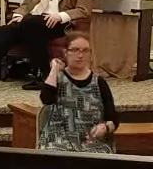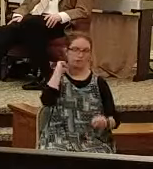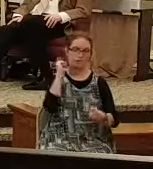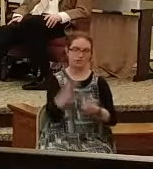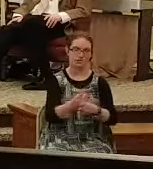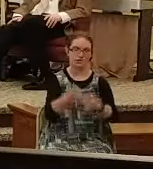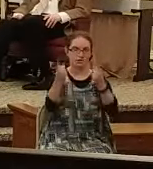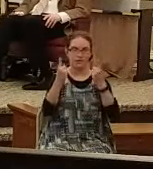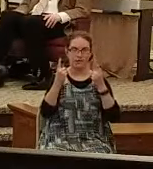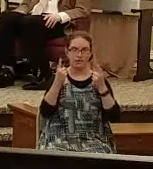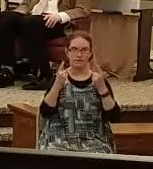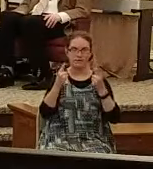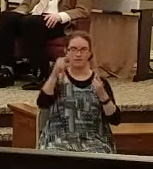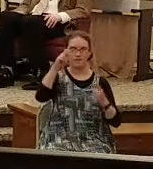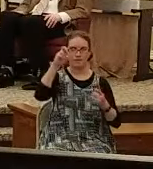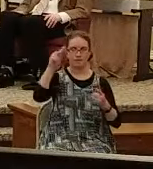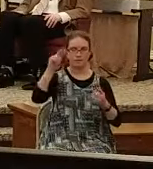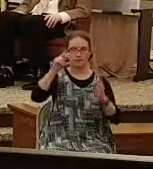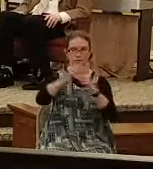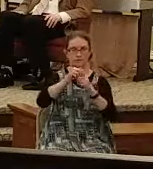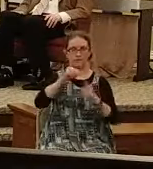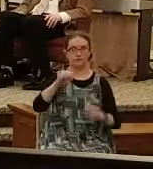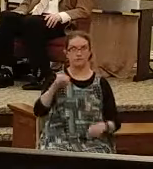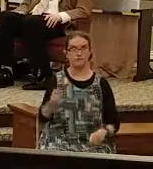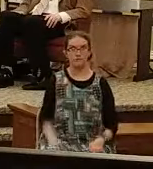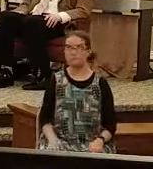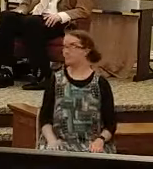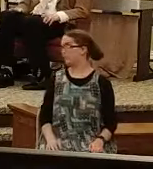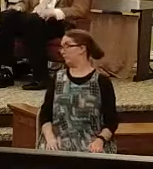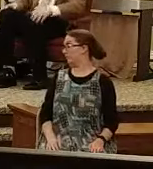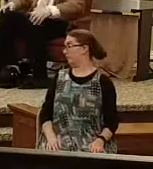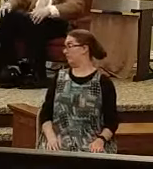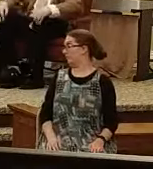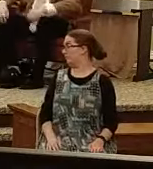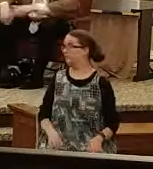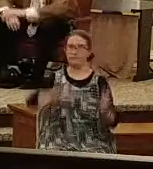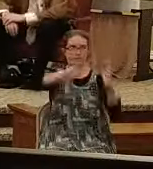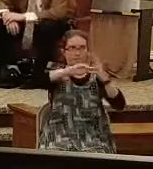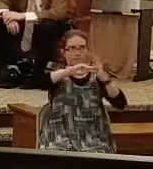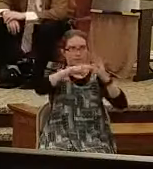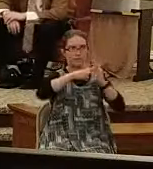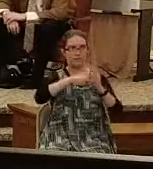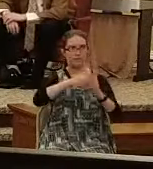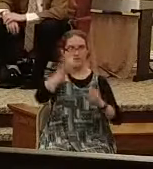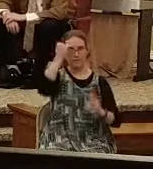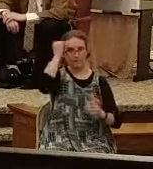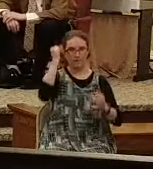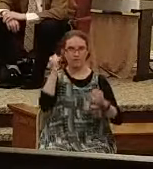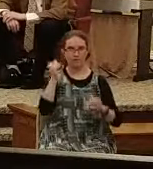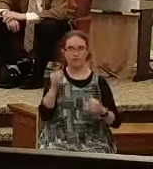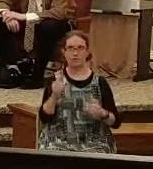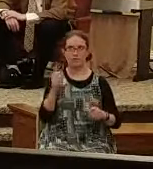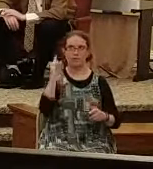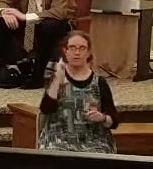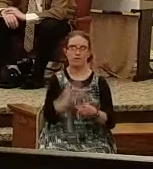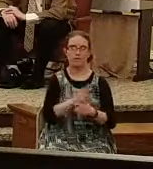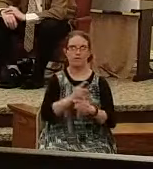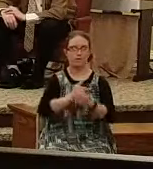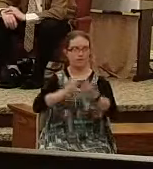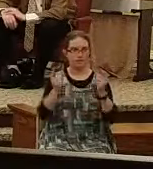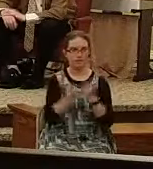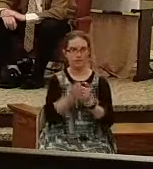Righteousness comes from the Greek dakiosun, meaning integrity, virtue, purity of life, rightness,